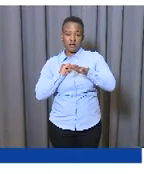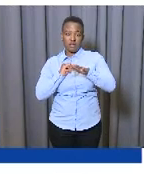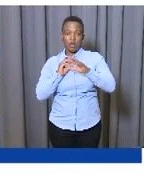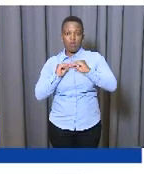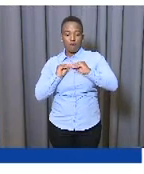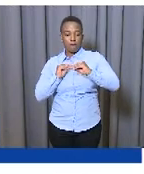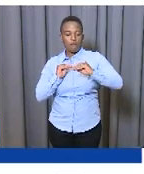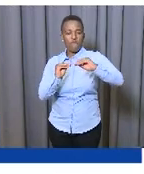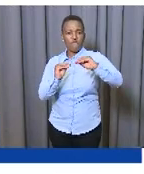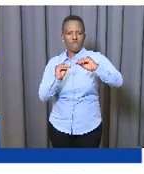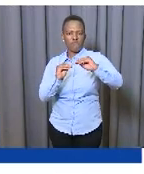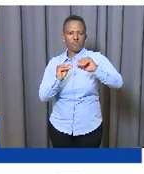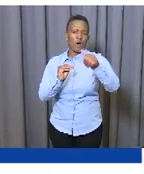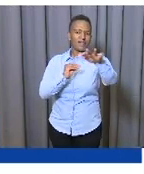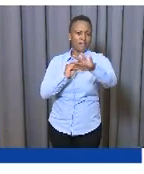not